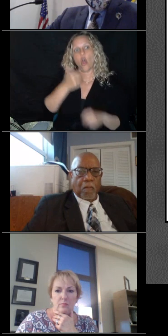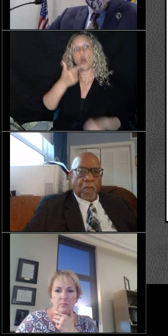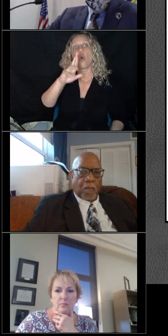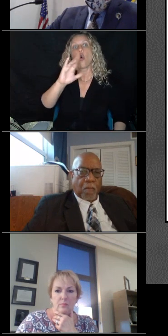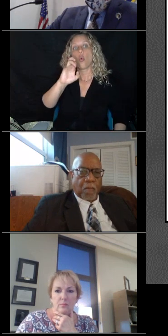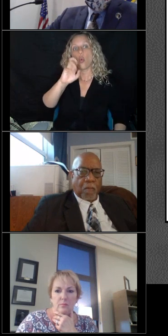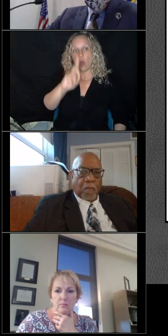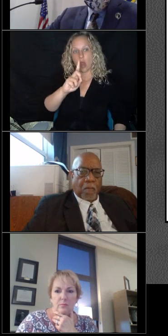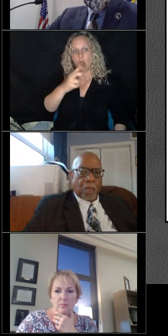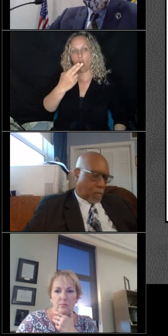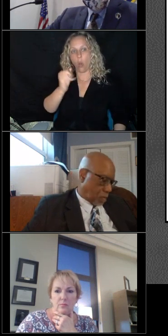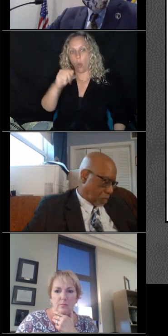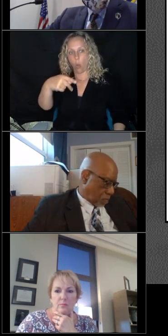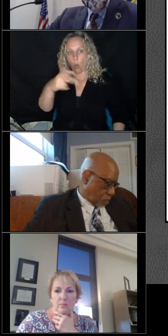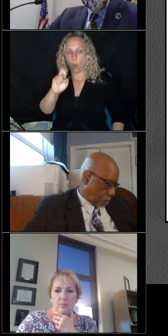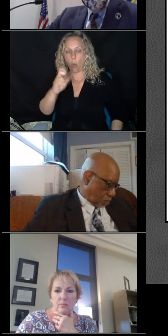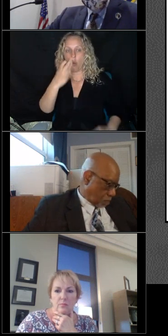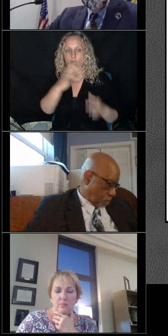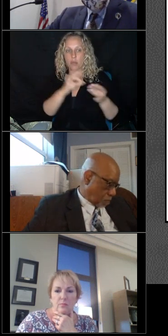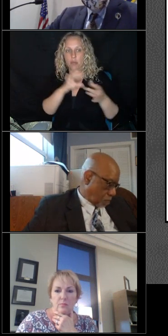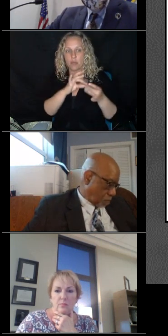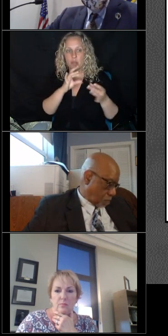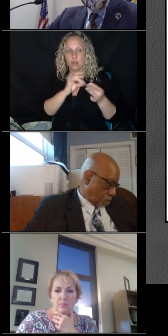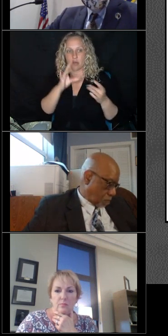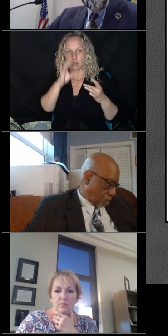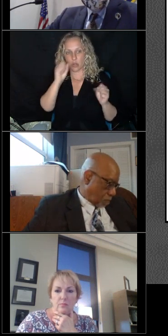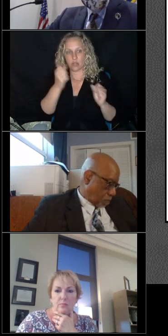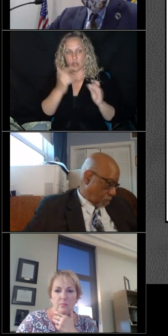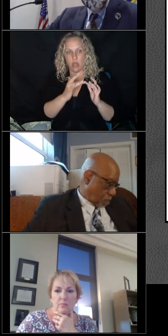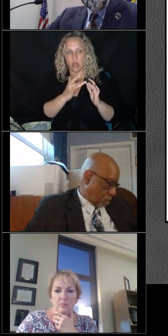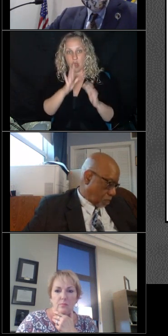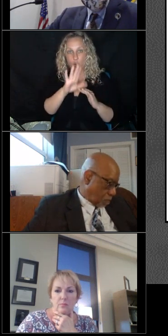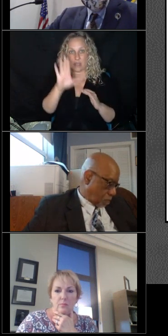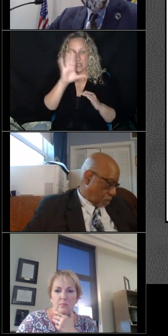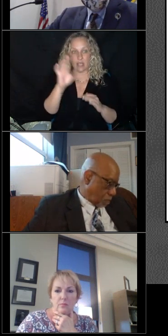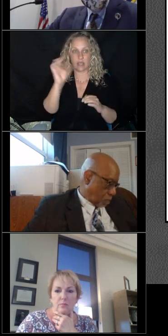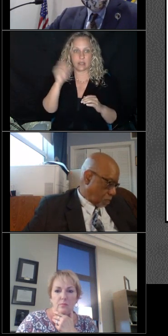to make some comments? Yes, I All just right. got word of it. Did he raise his hand?